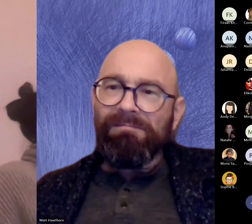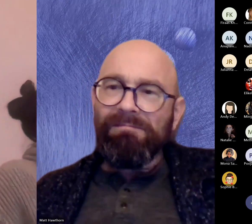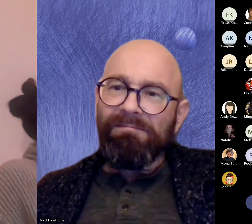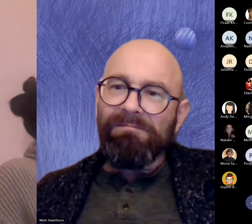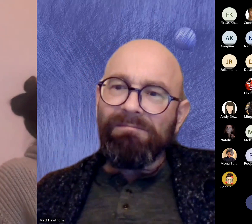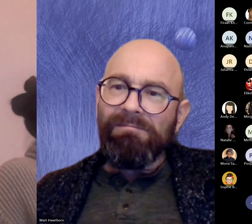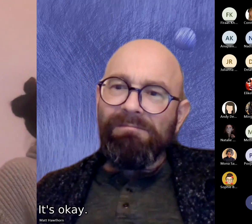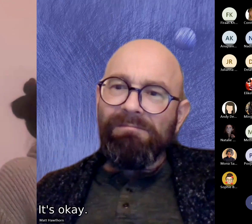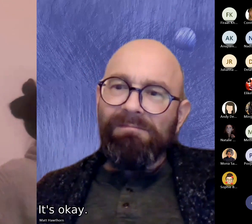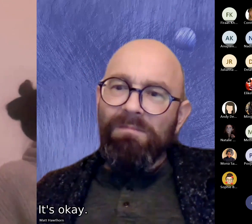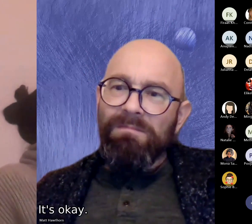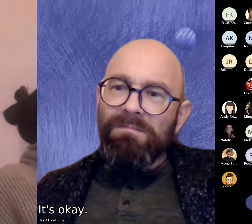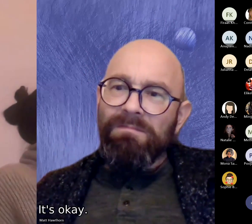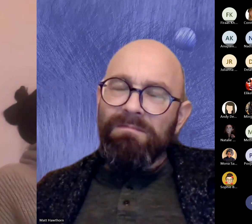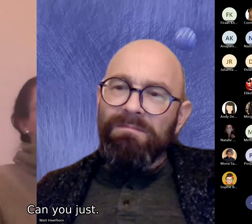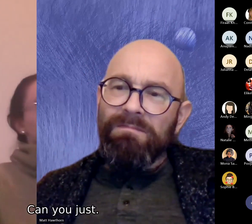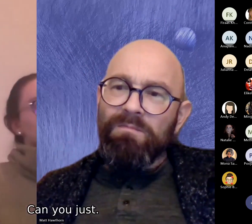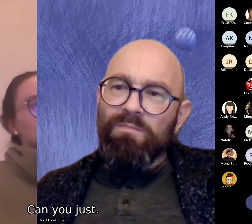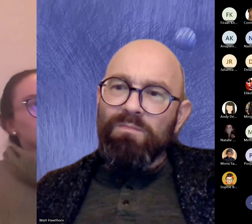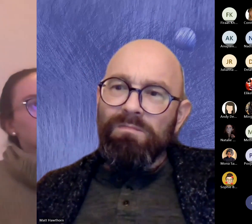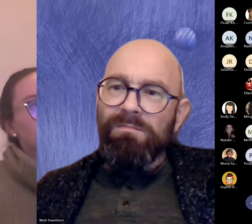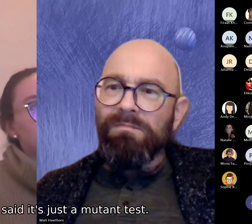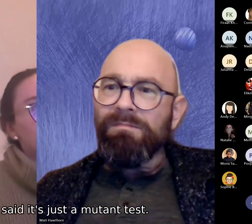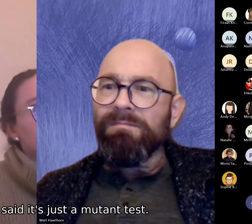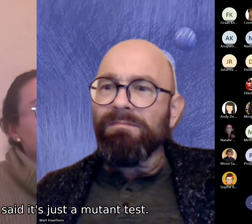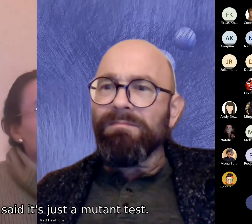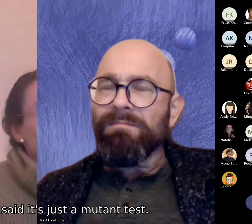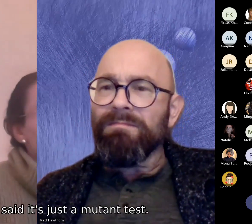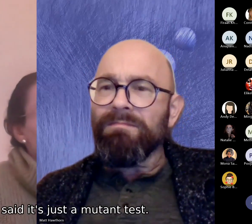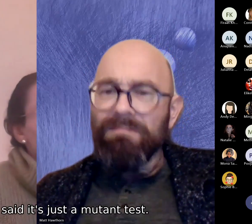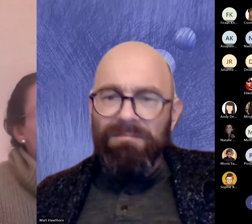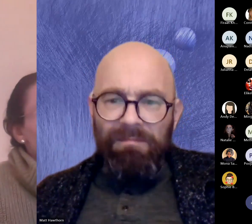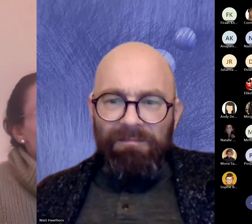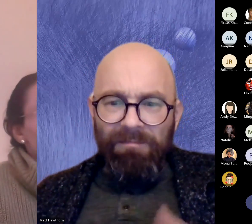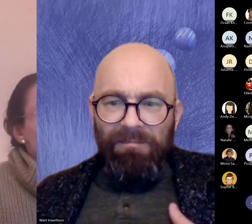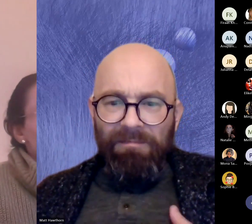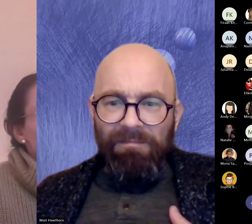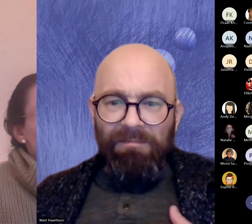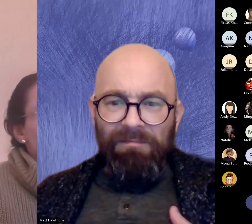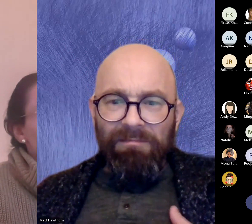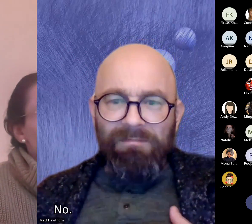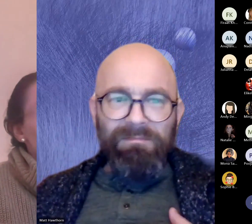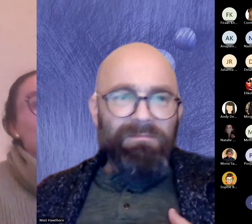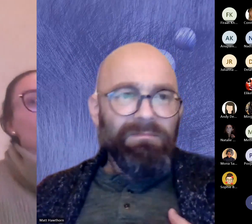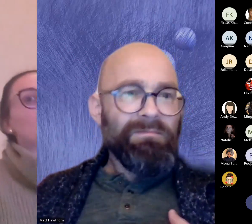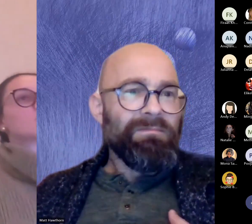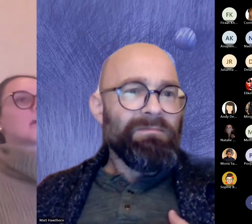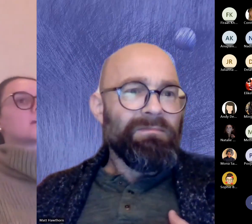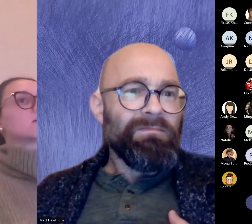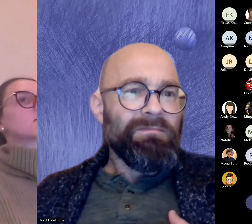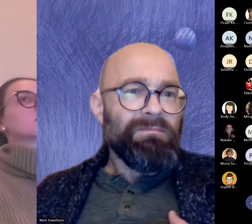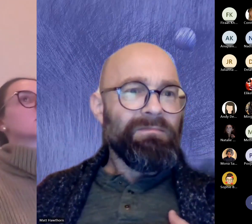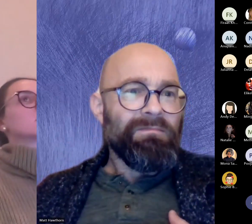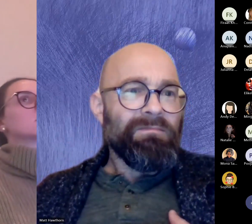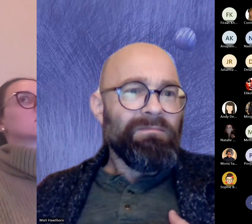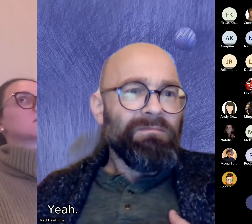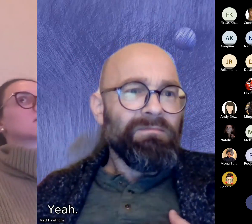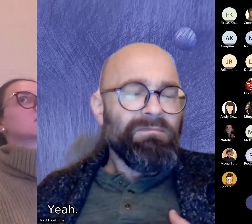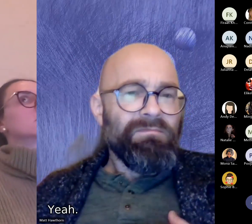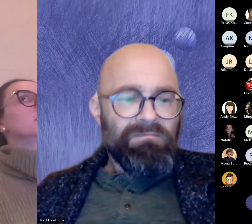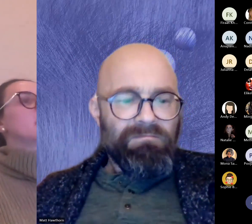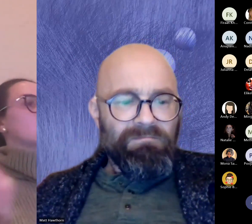These computers for the speakers. She said we should unmute and test. No, like